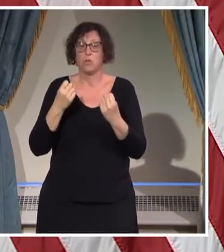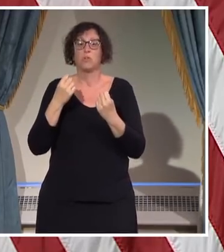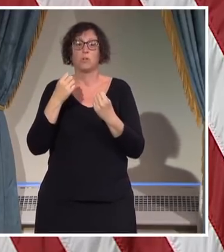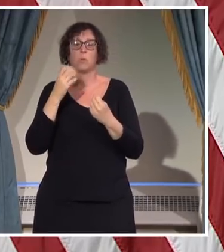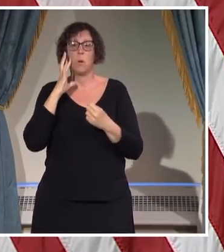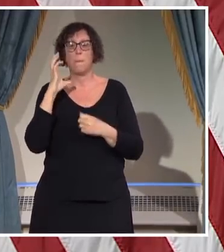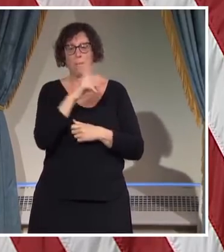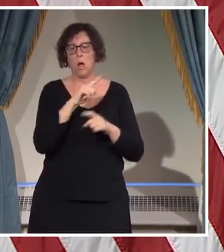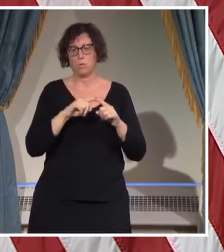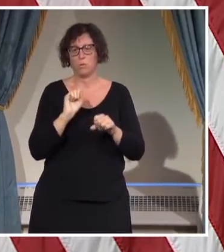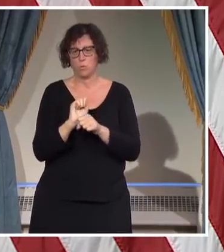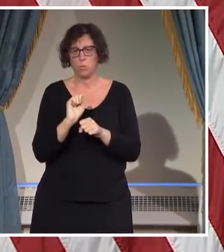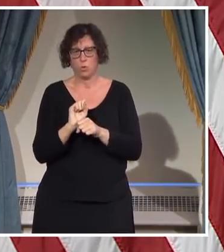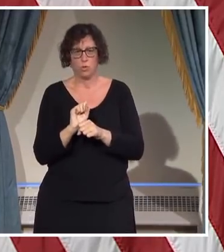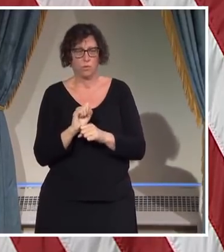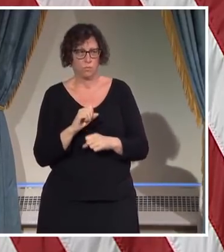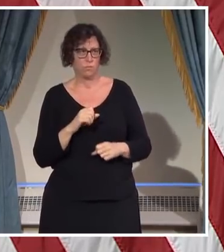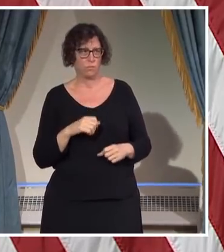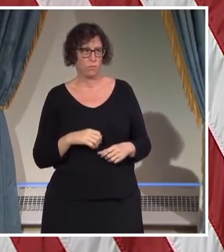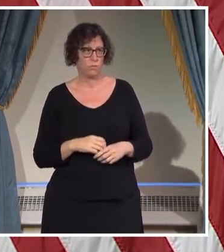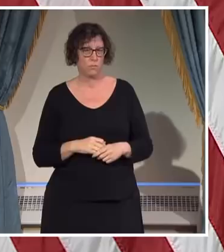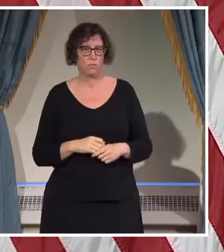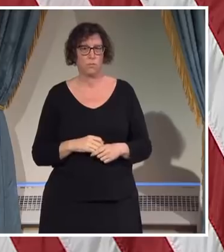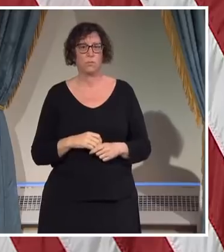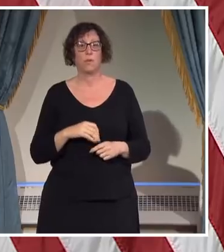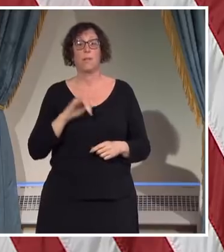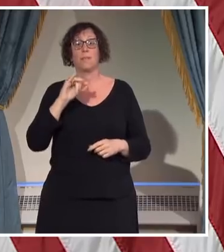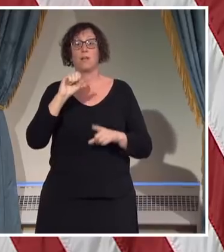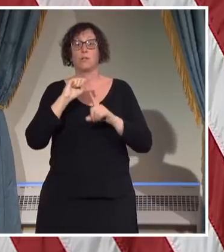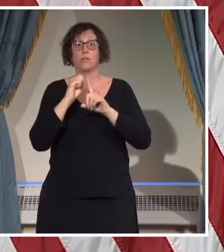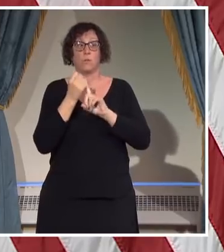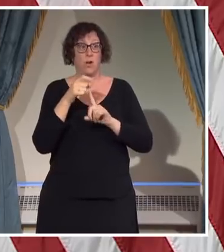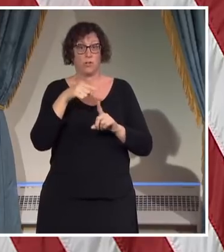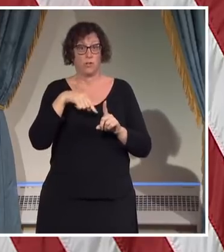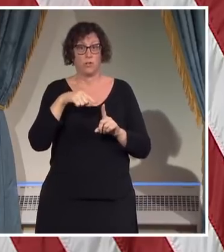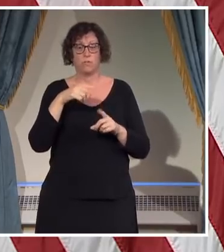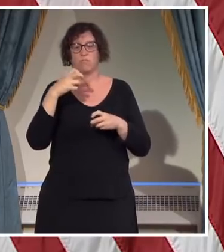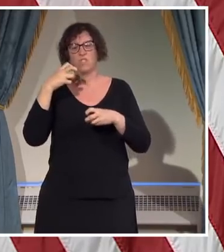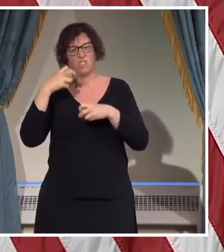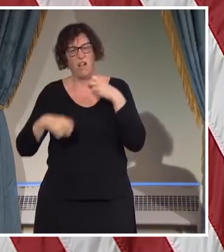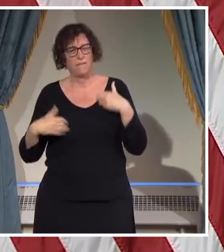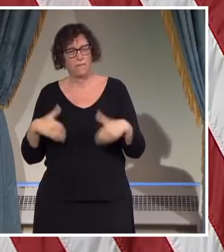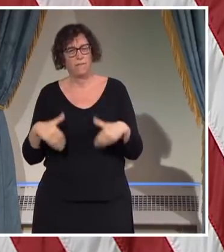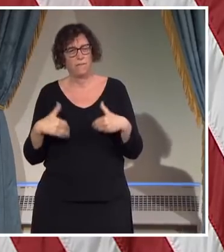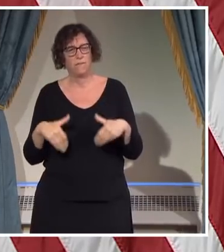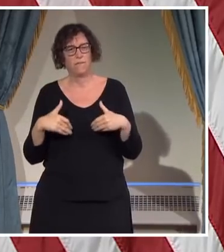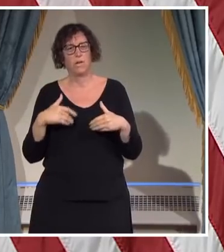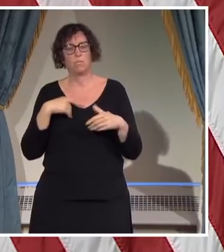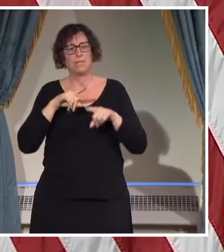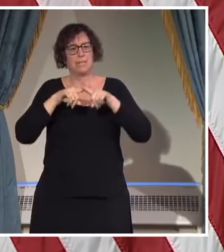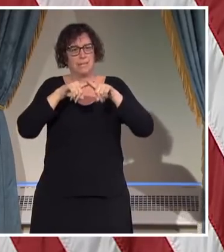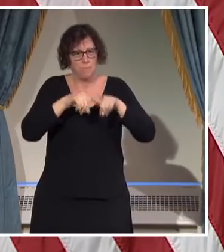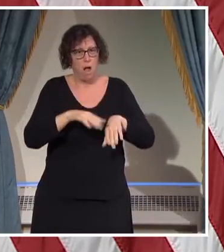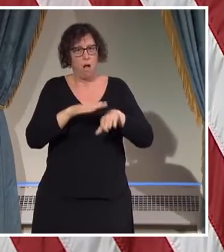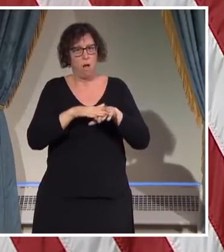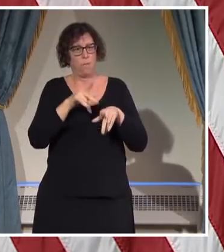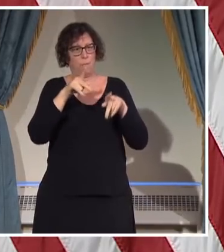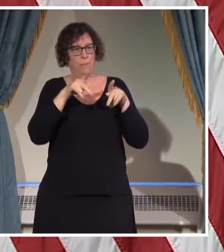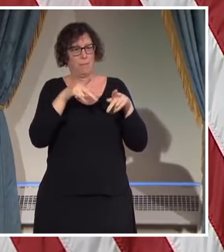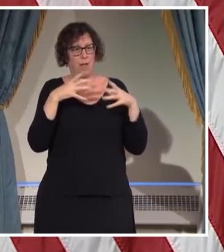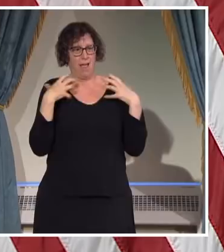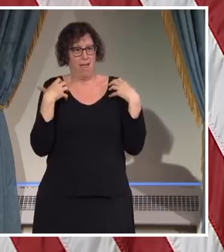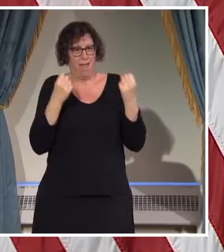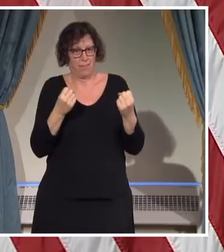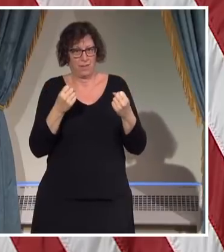especially as we think about how much we're depending on our healthcare workers and our other essential workers. we're going to have at any given point in time a number of